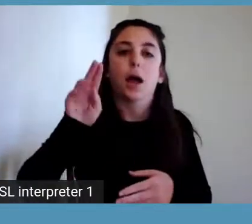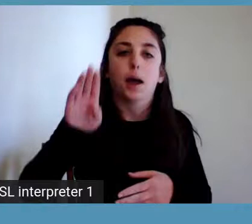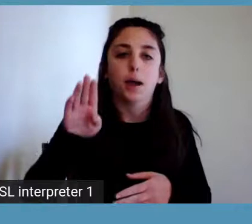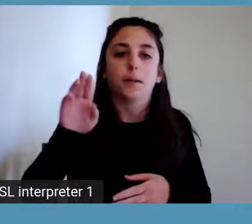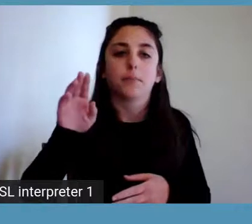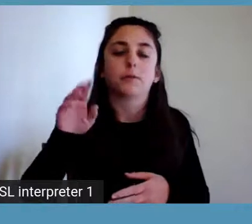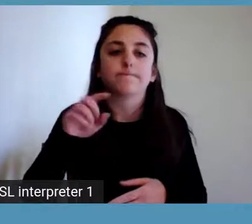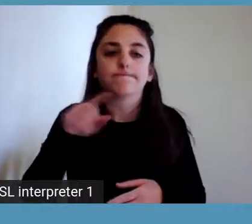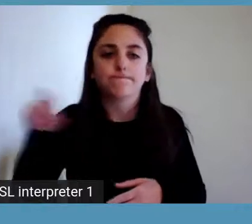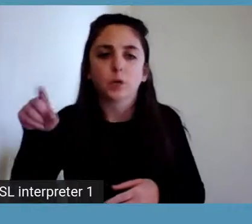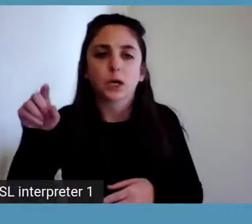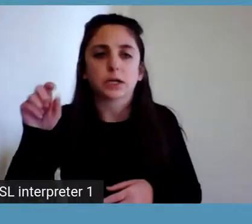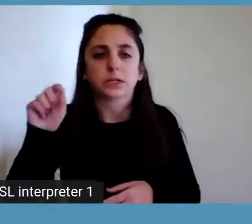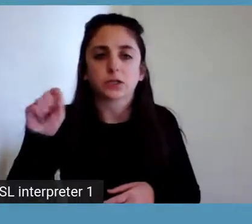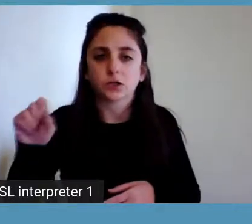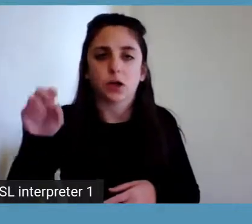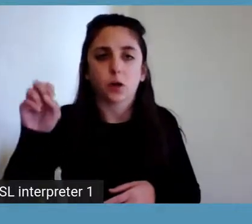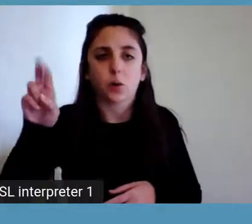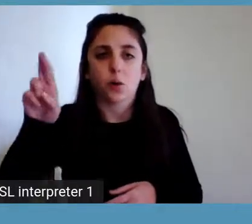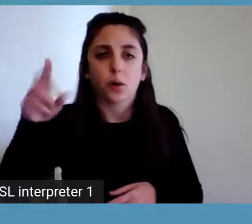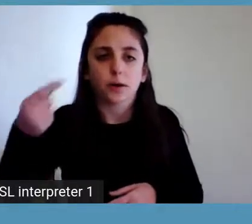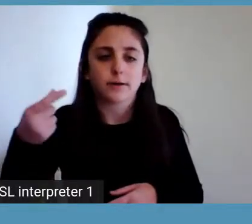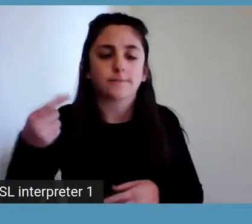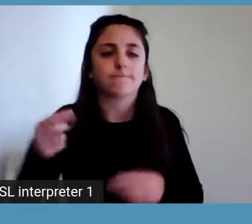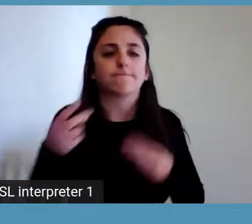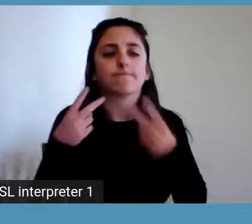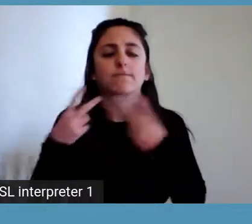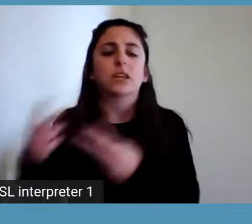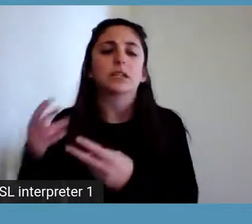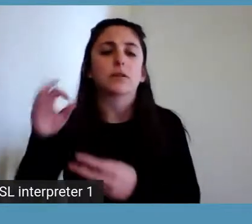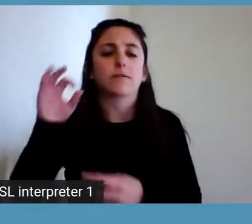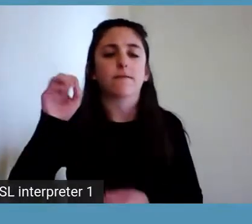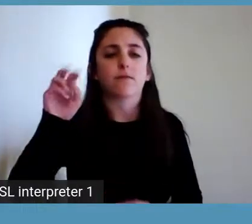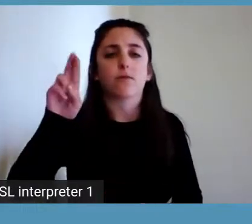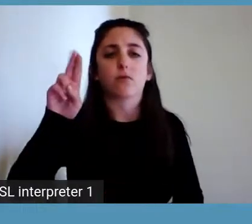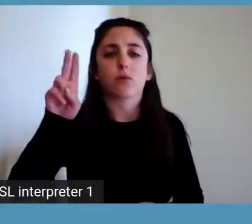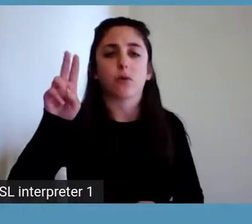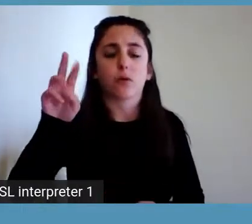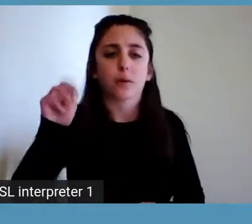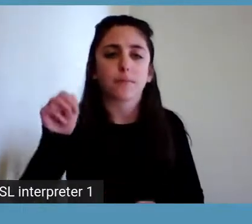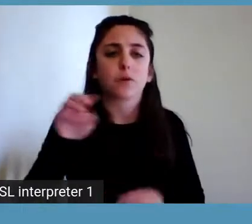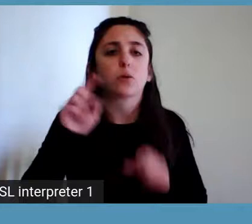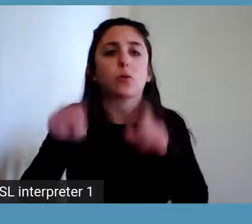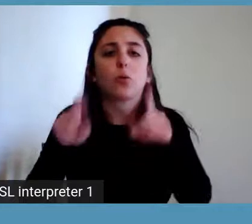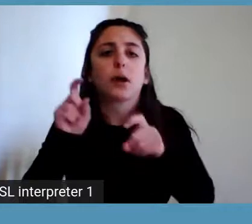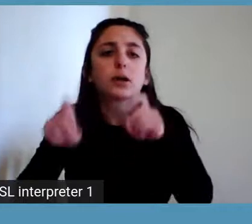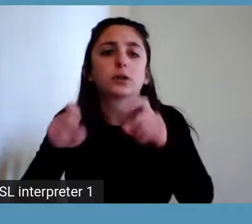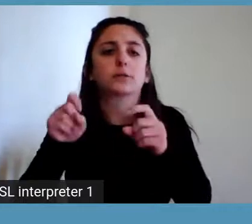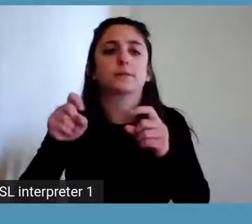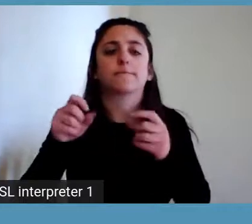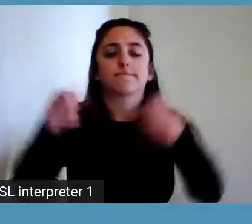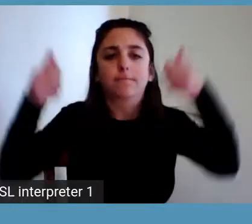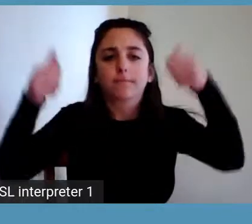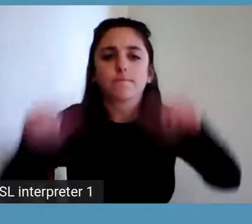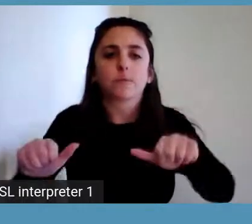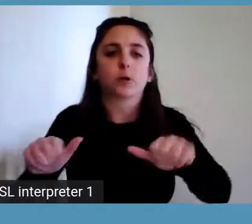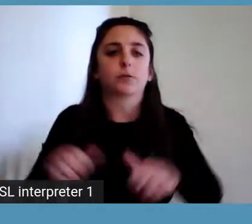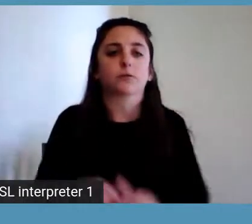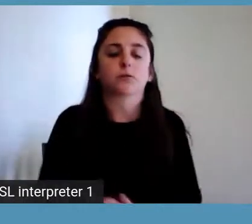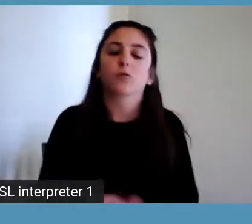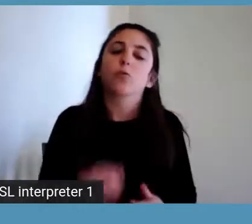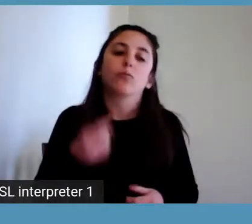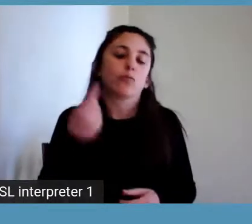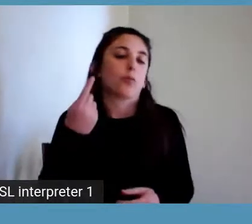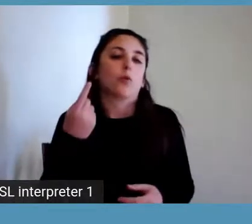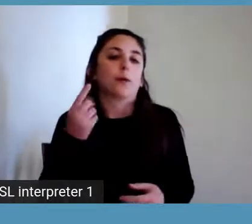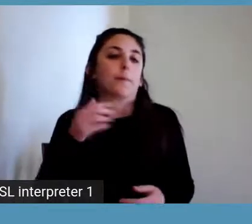between programs, please visit the forum, create a login, and post your questions. A member of the community or one of our student technology fellows will get back to